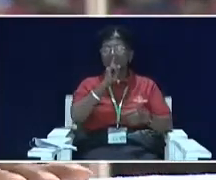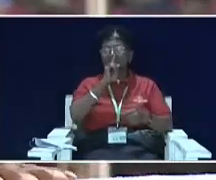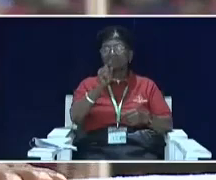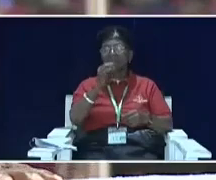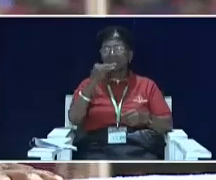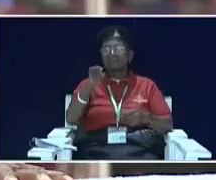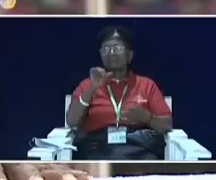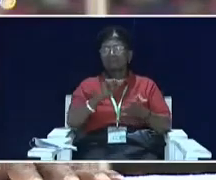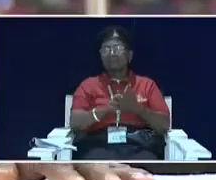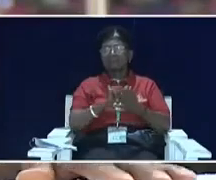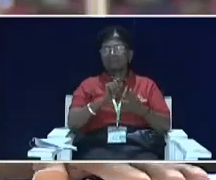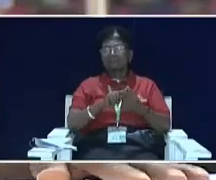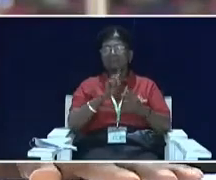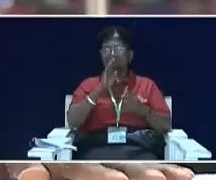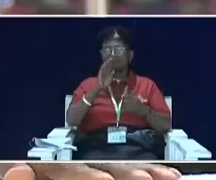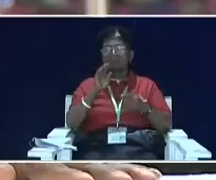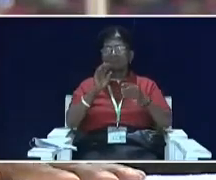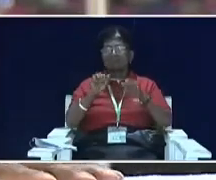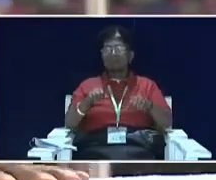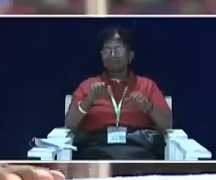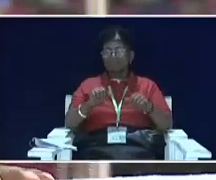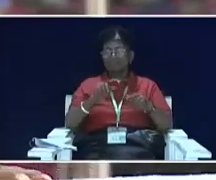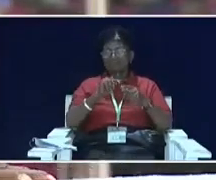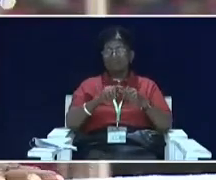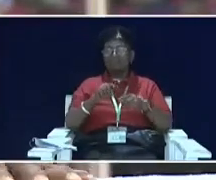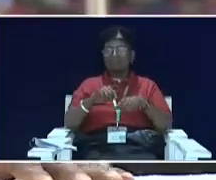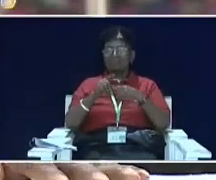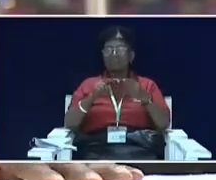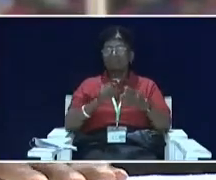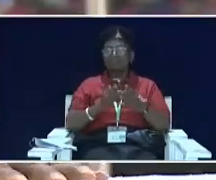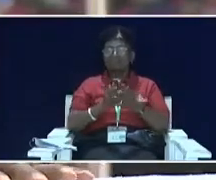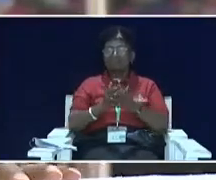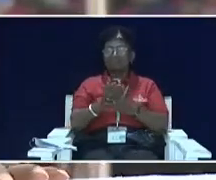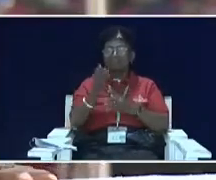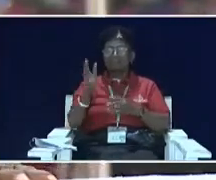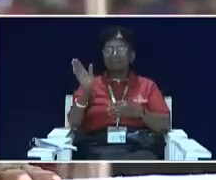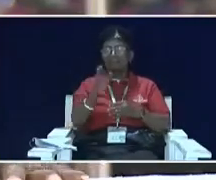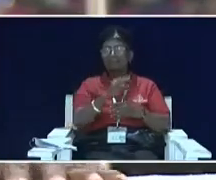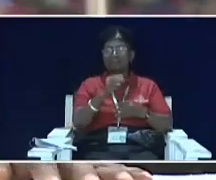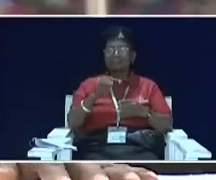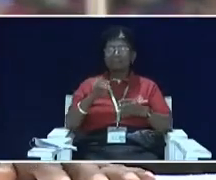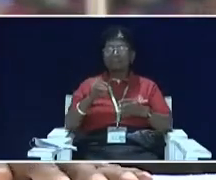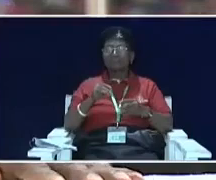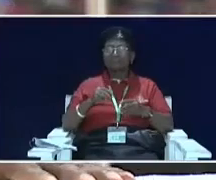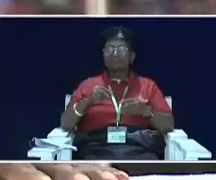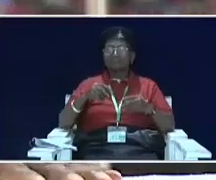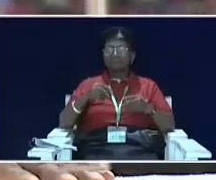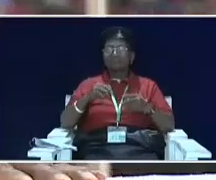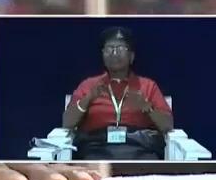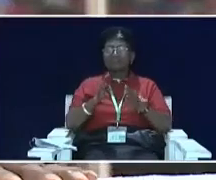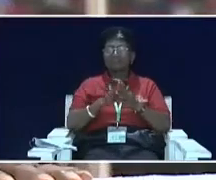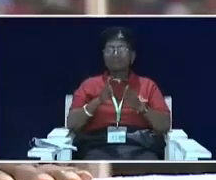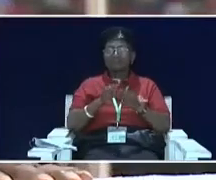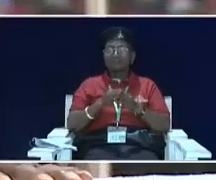to be able to go through your village or your town or your compound